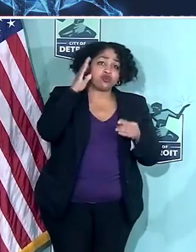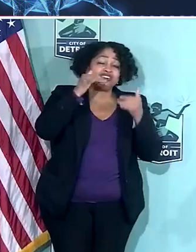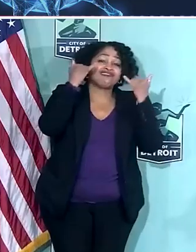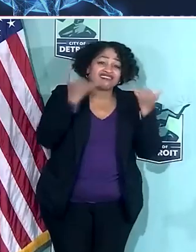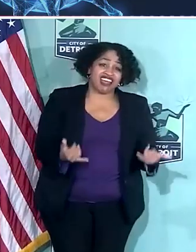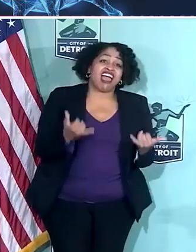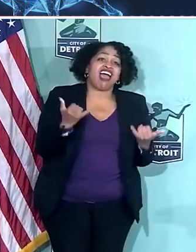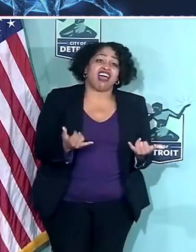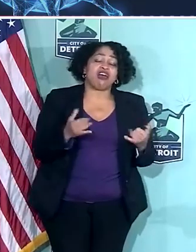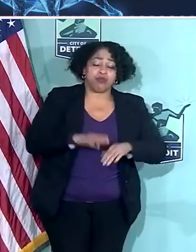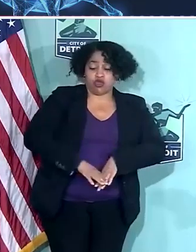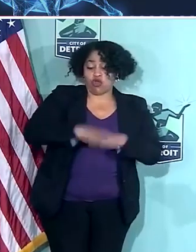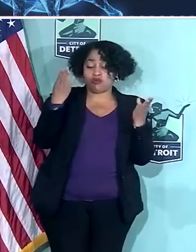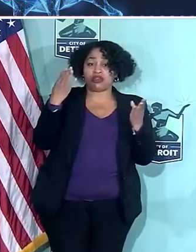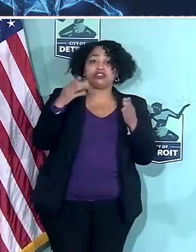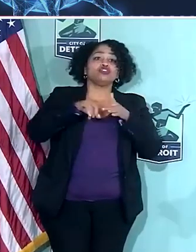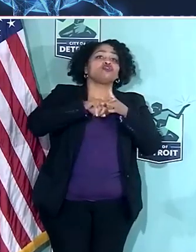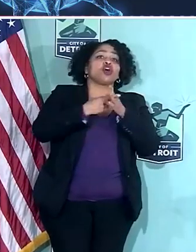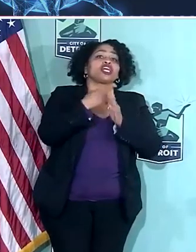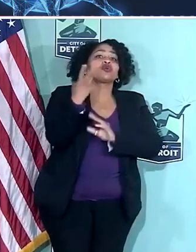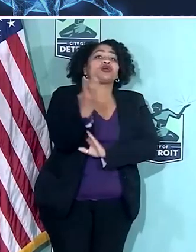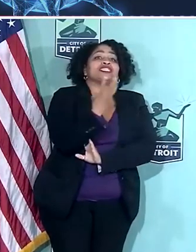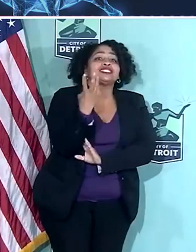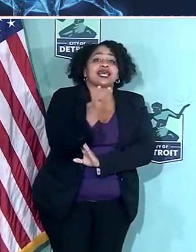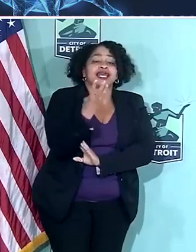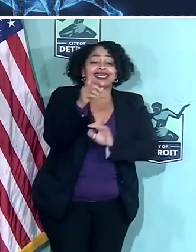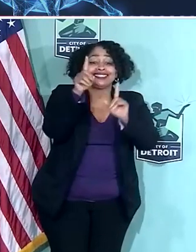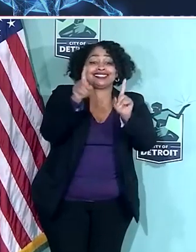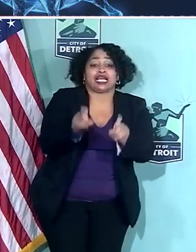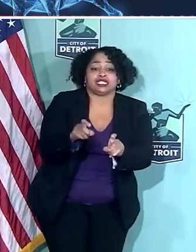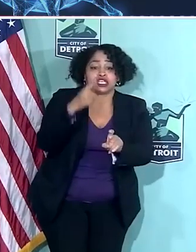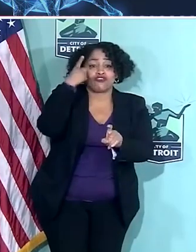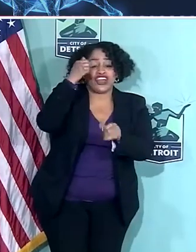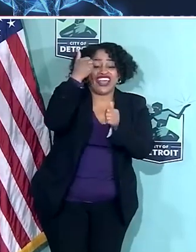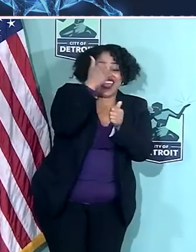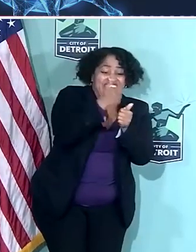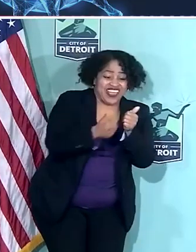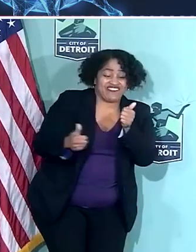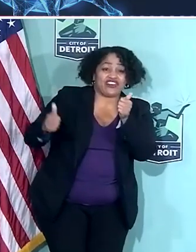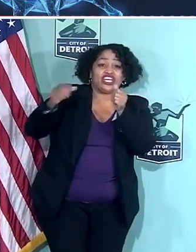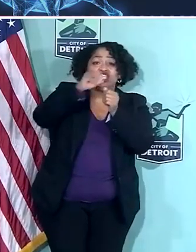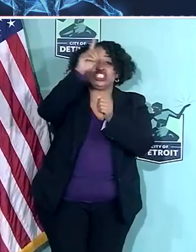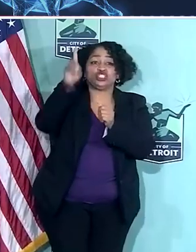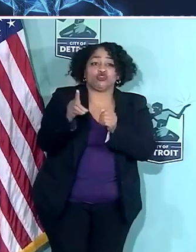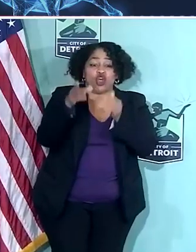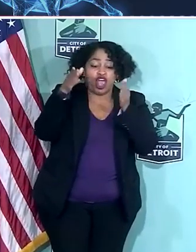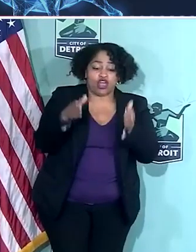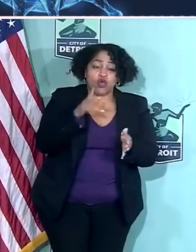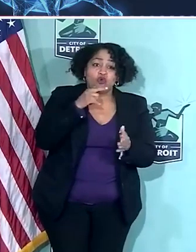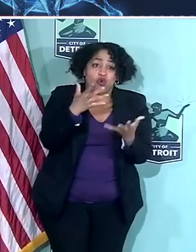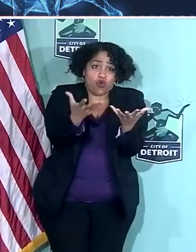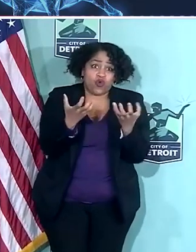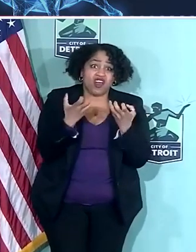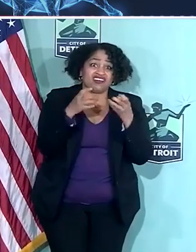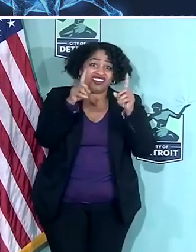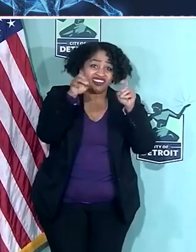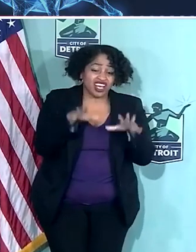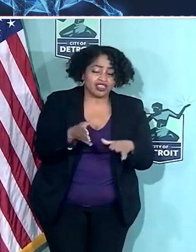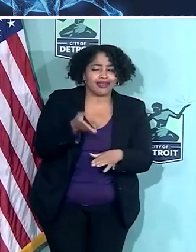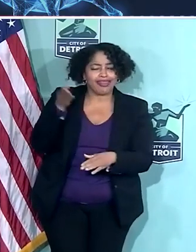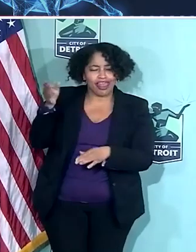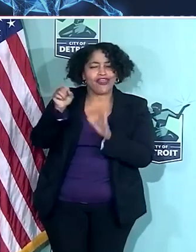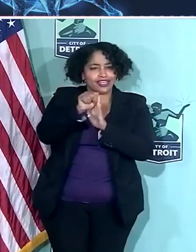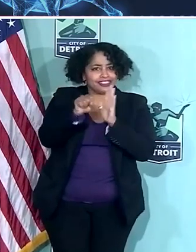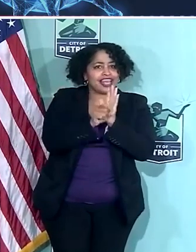opening, as of Wednesday, testing for every single Detroiter who wants a test at the fairgrounds.